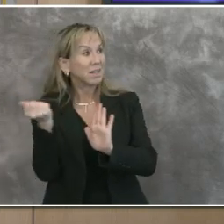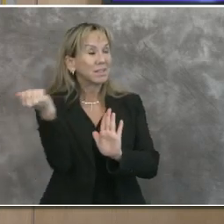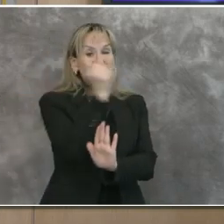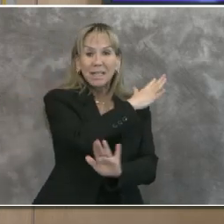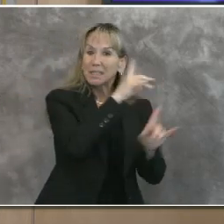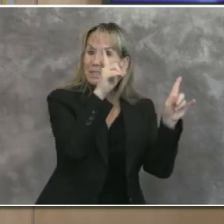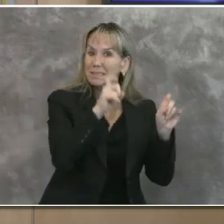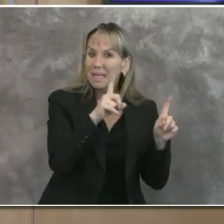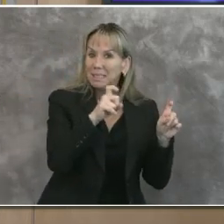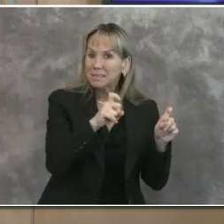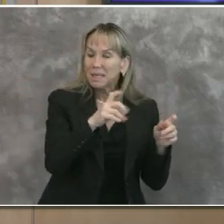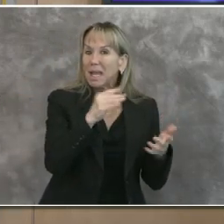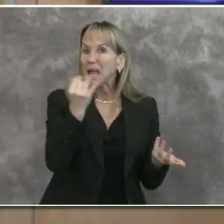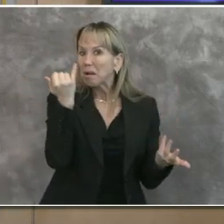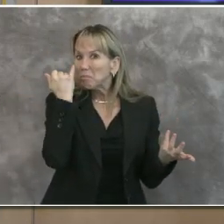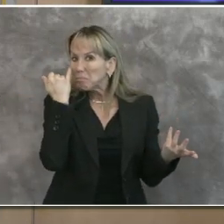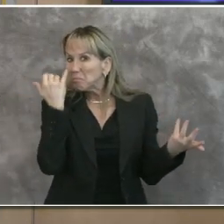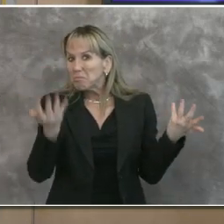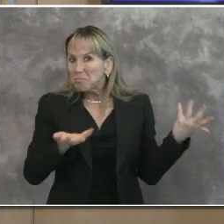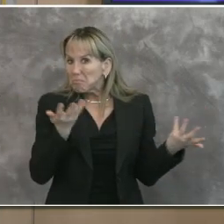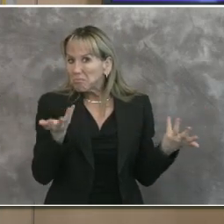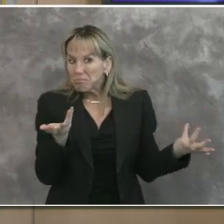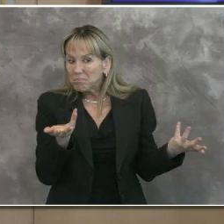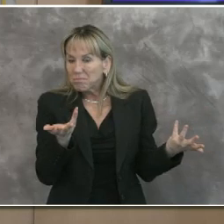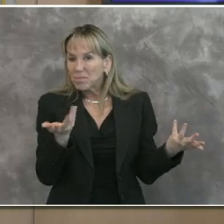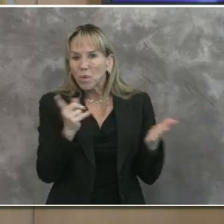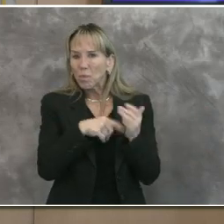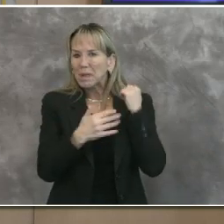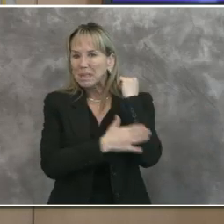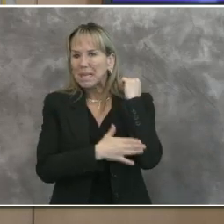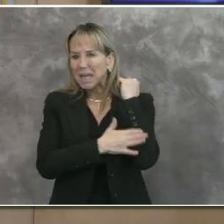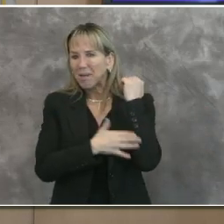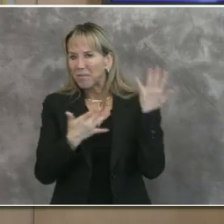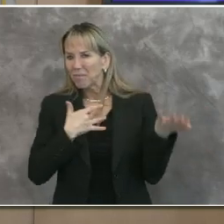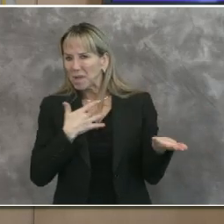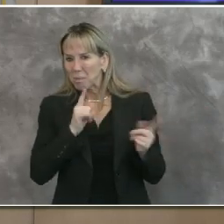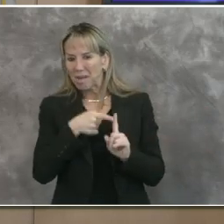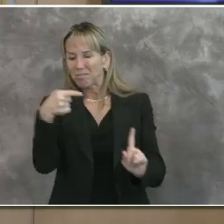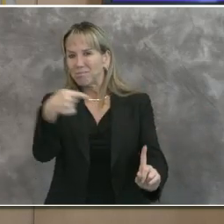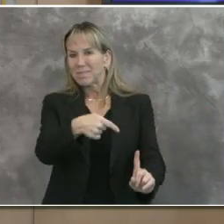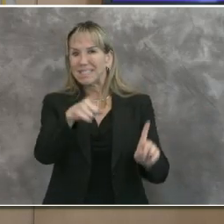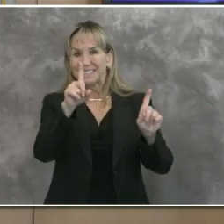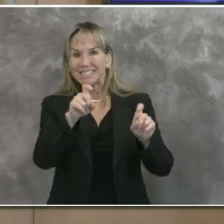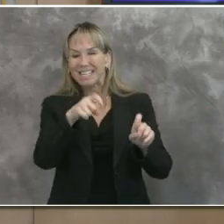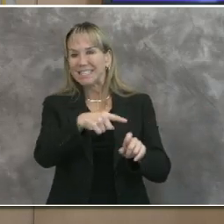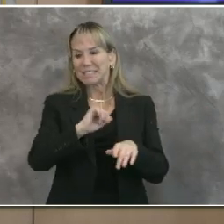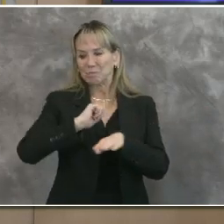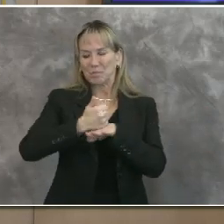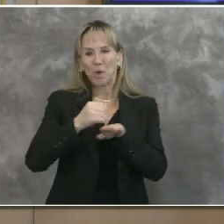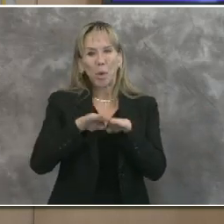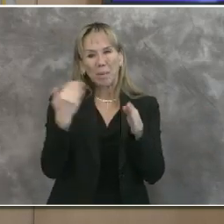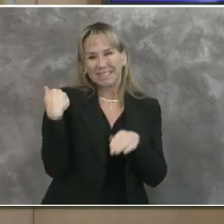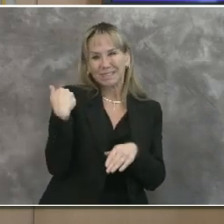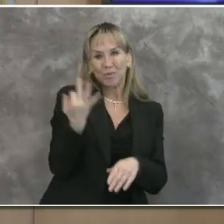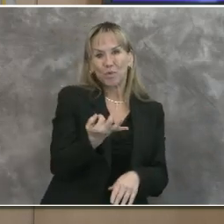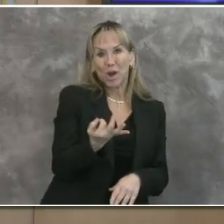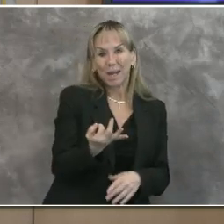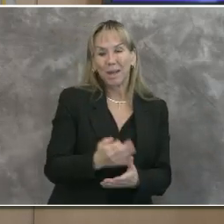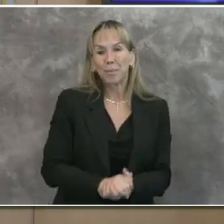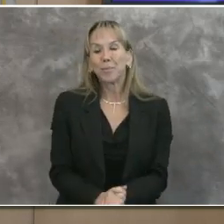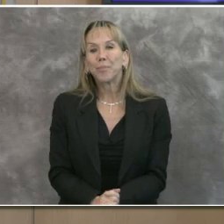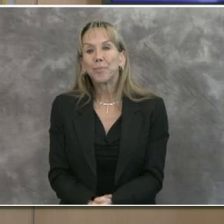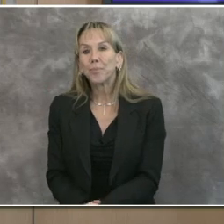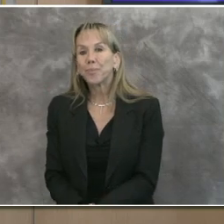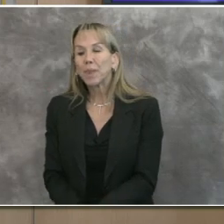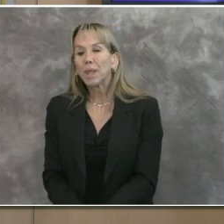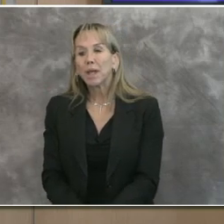have any update as far as what the county's position is on this testing site since it was discussed on Friday? Well,